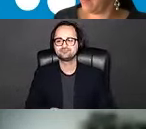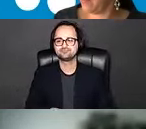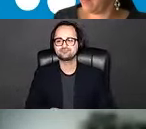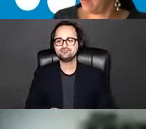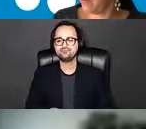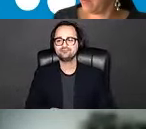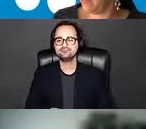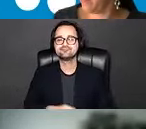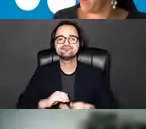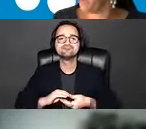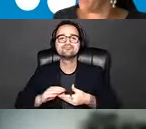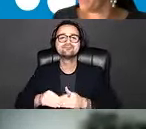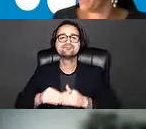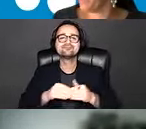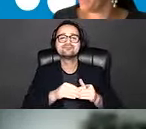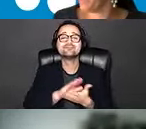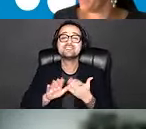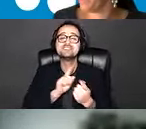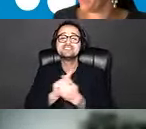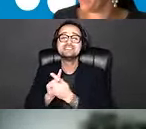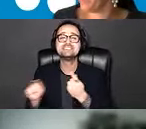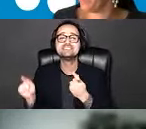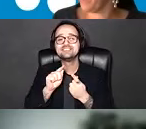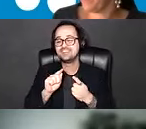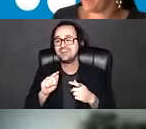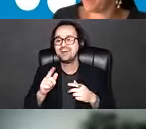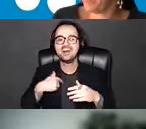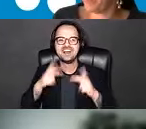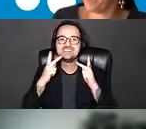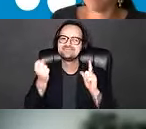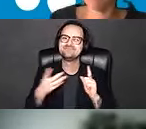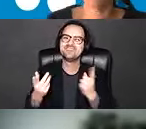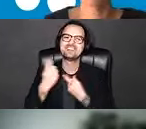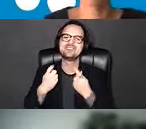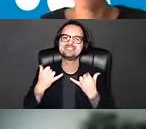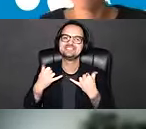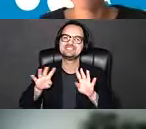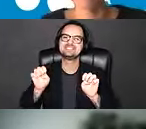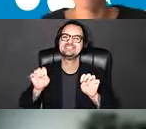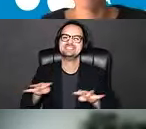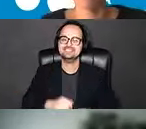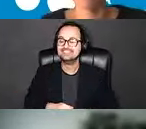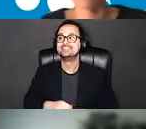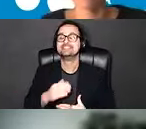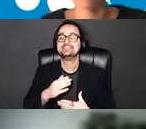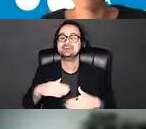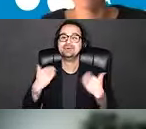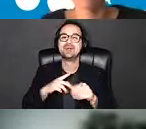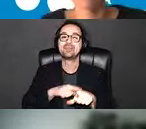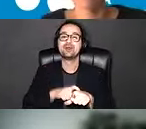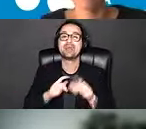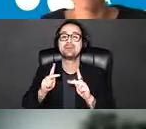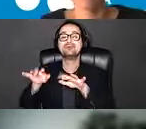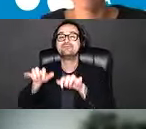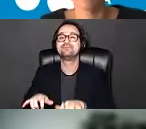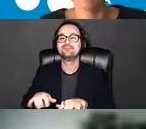you all through the chat, and I see I gave you so many questions. It took everybody a minute to type that in, but okay,